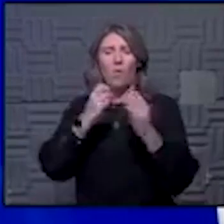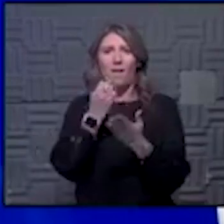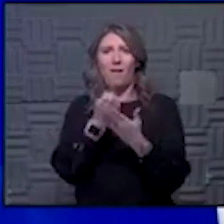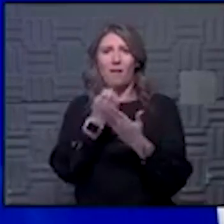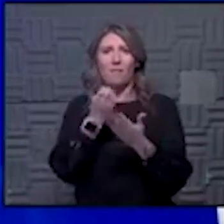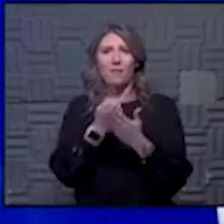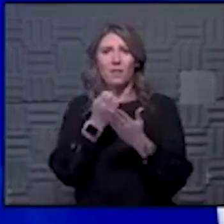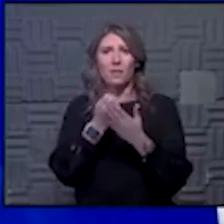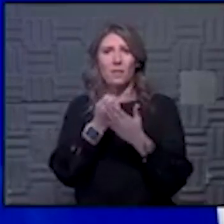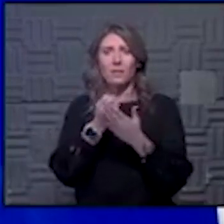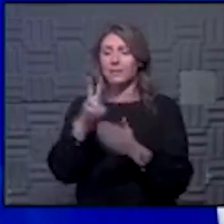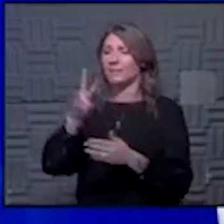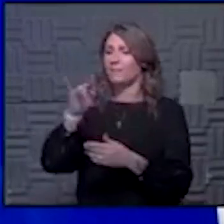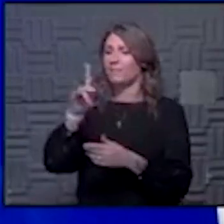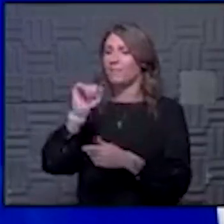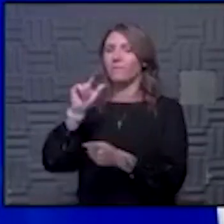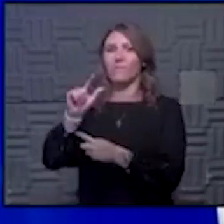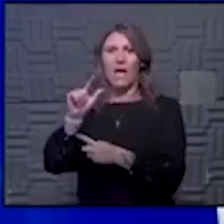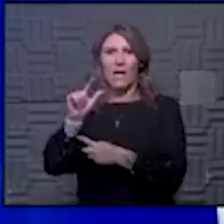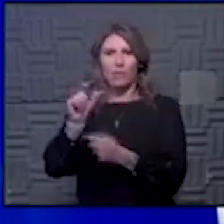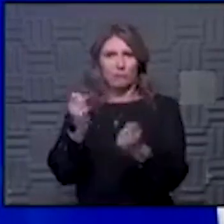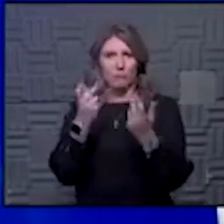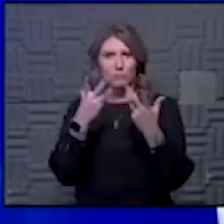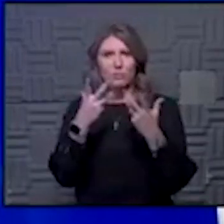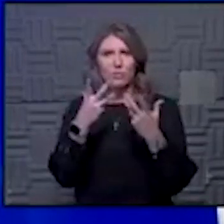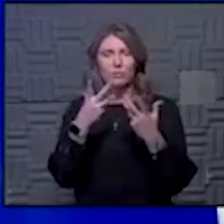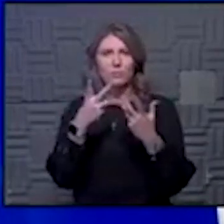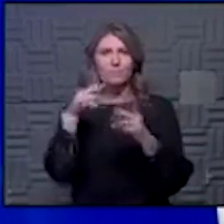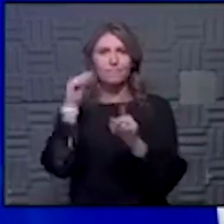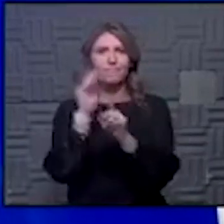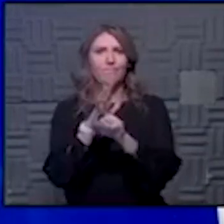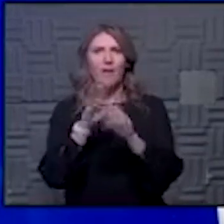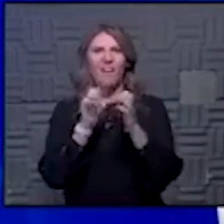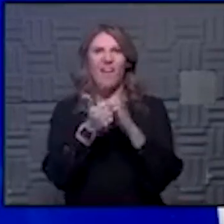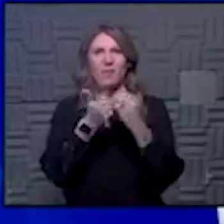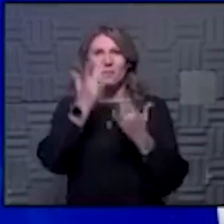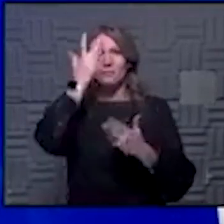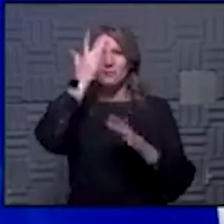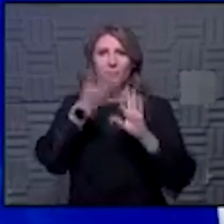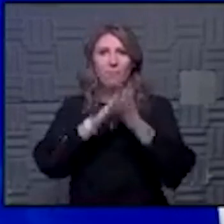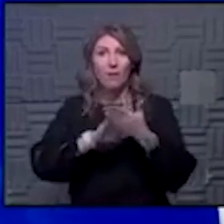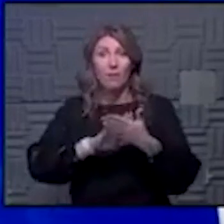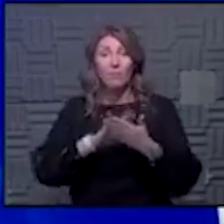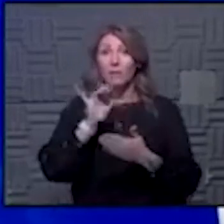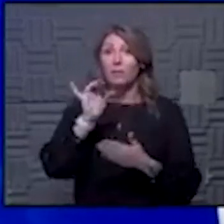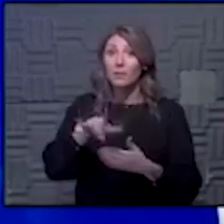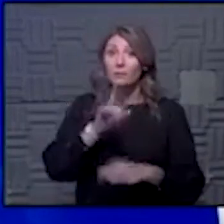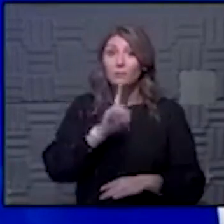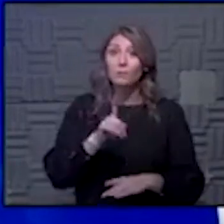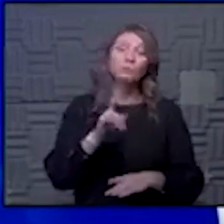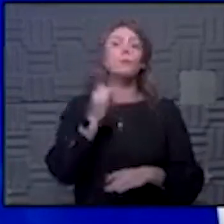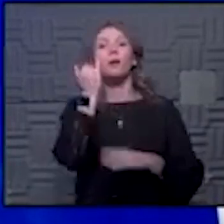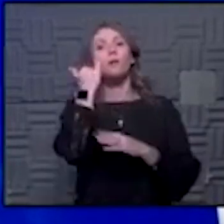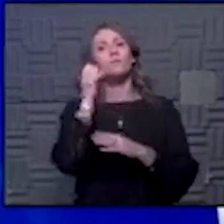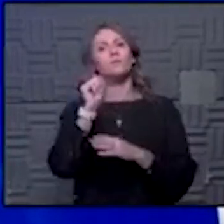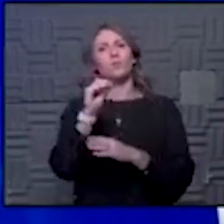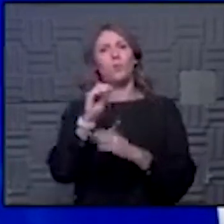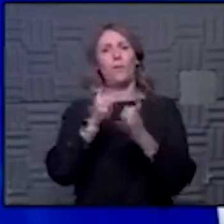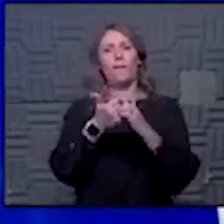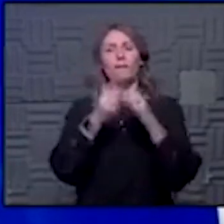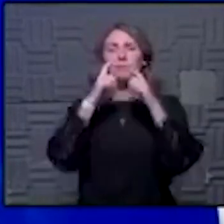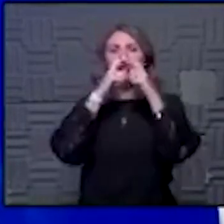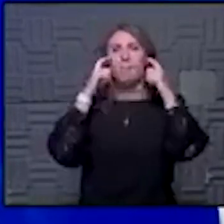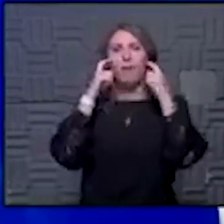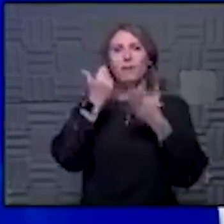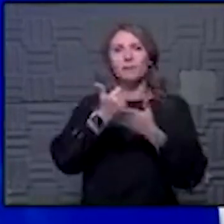now that the viral dose influences how sick you are. Is that true? And if so, how does wearing a mask